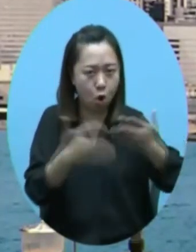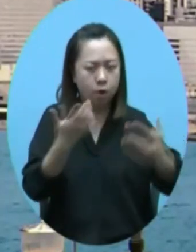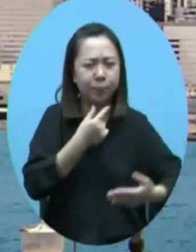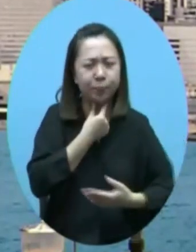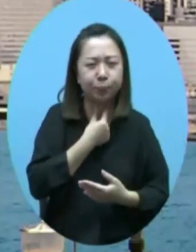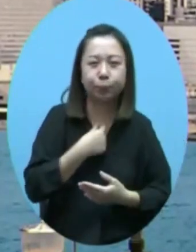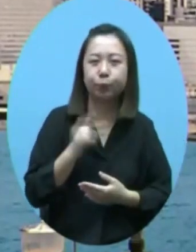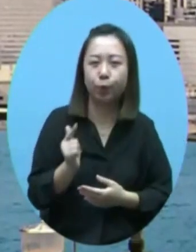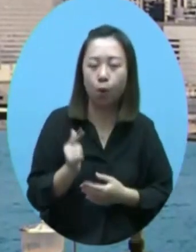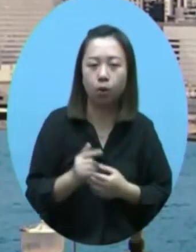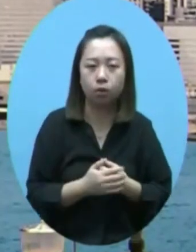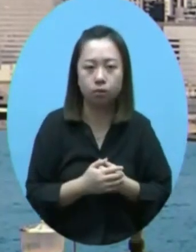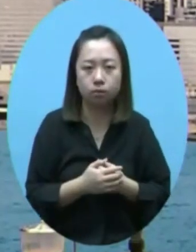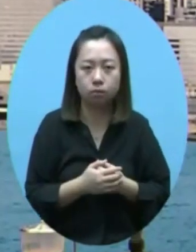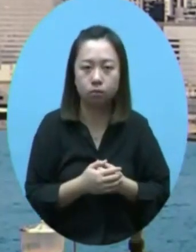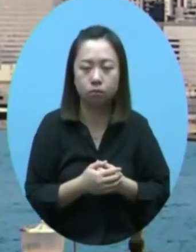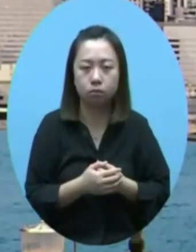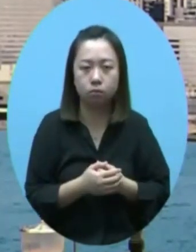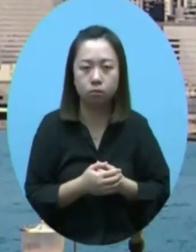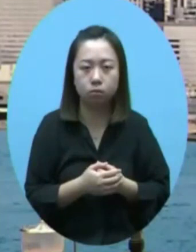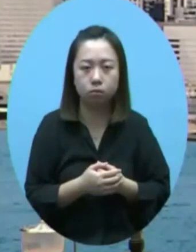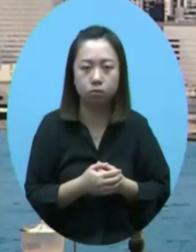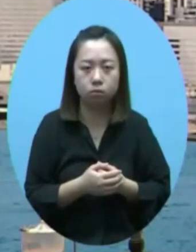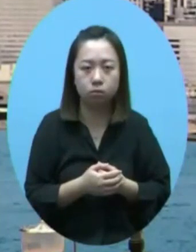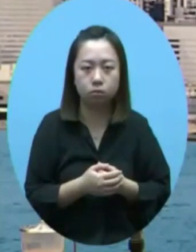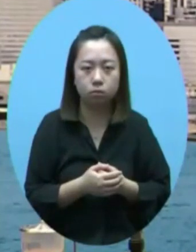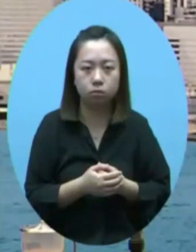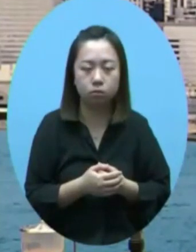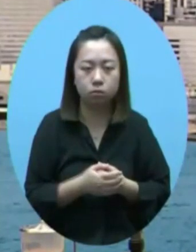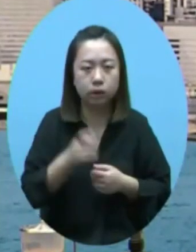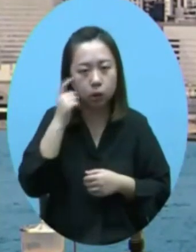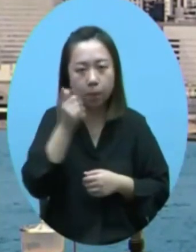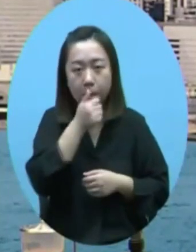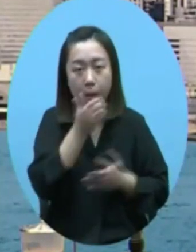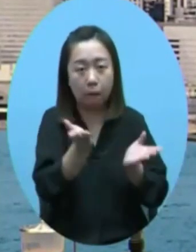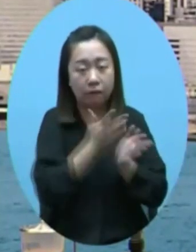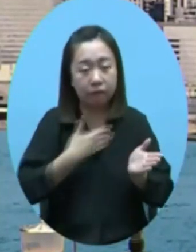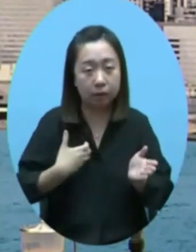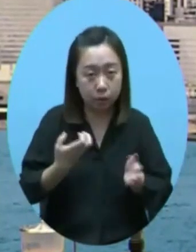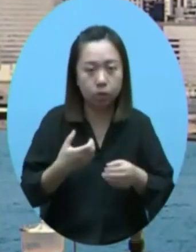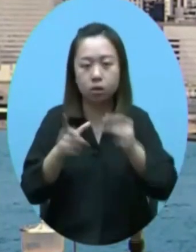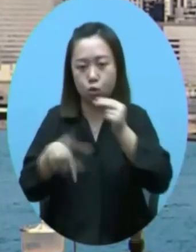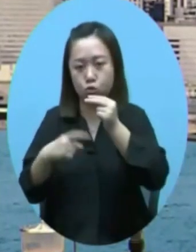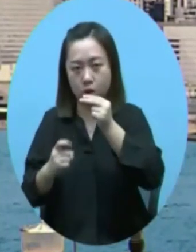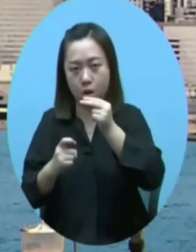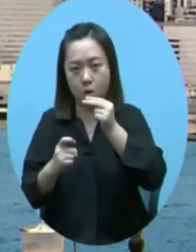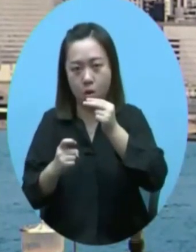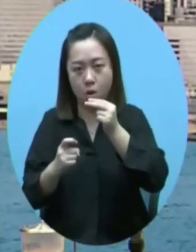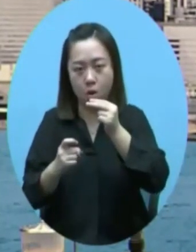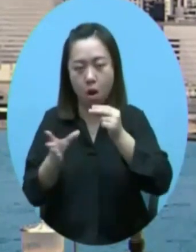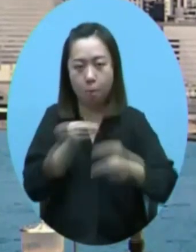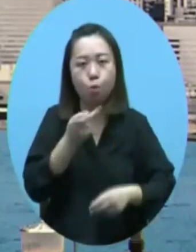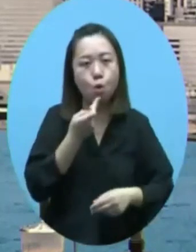out, and start having a sore throat after 26. After his father is confirmed on the 9th